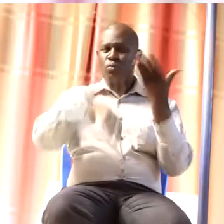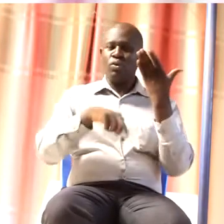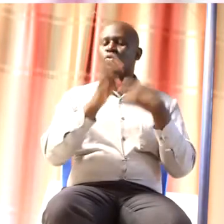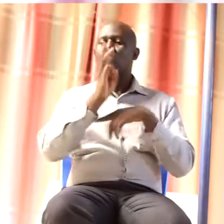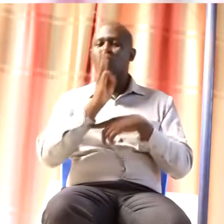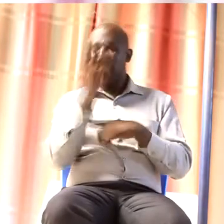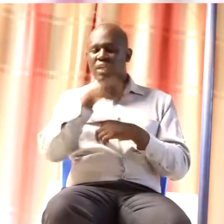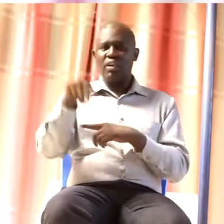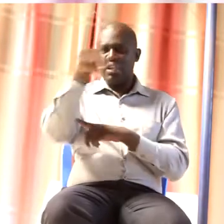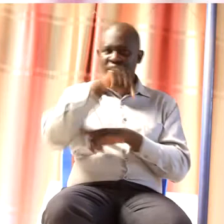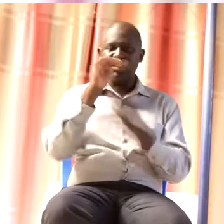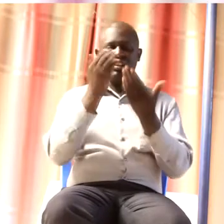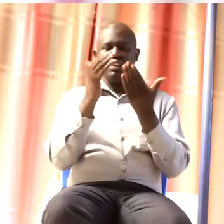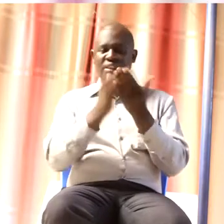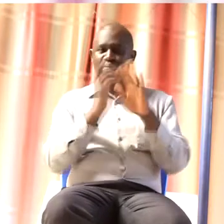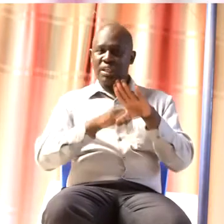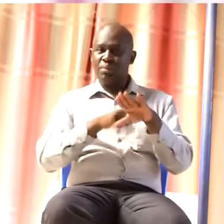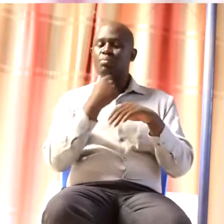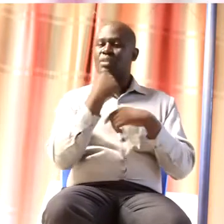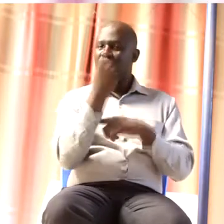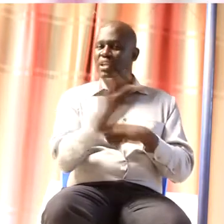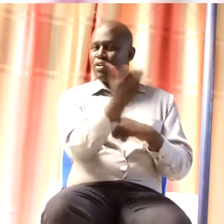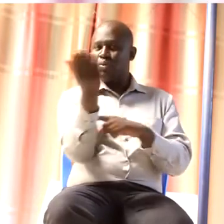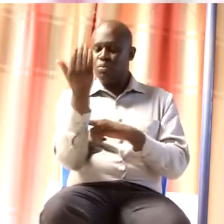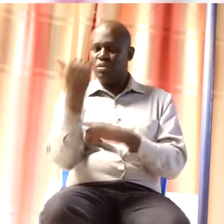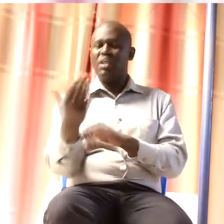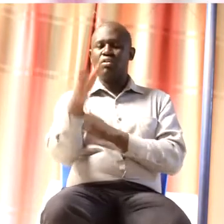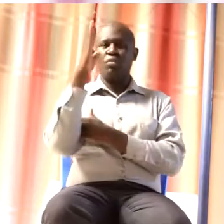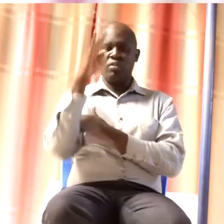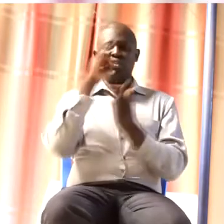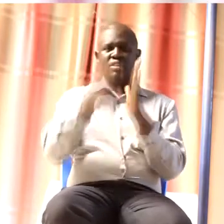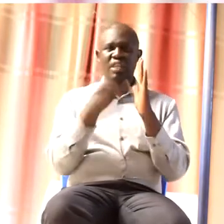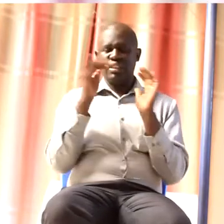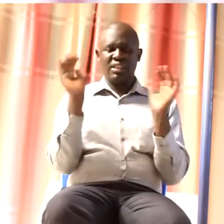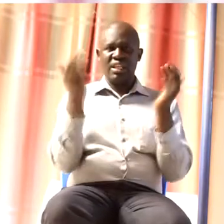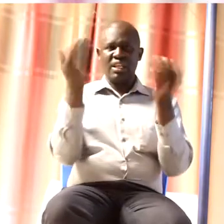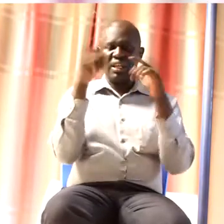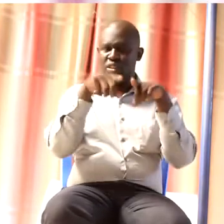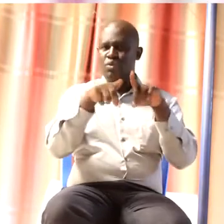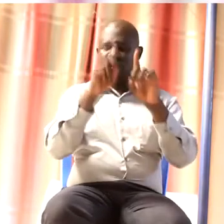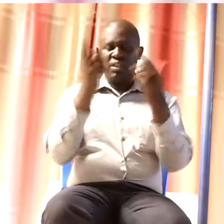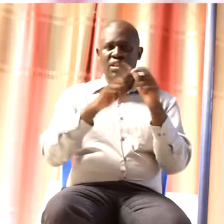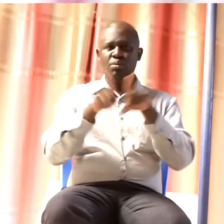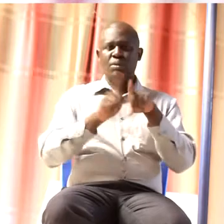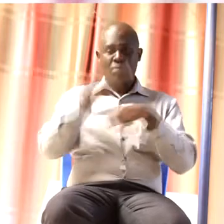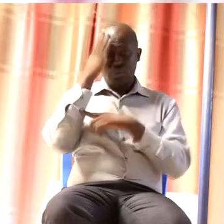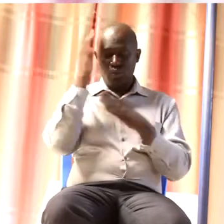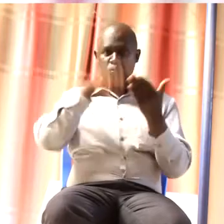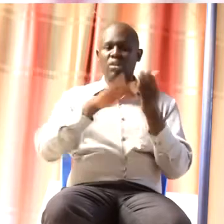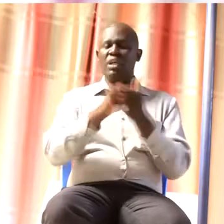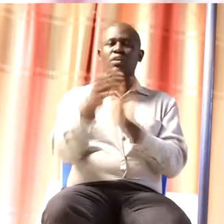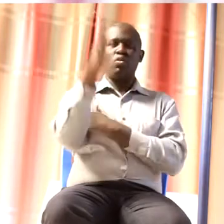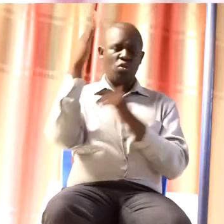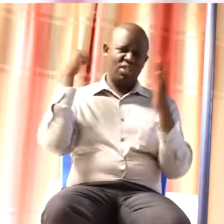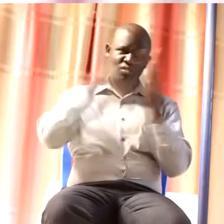So sometimes I'm telling each other, God, just encourage yourself and relax, knowing that God is fighting